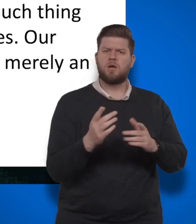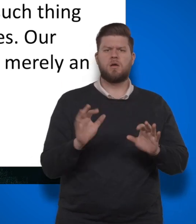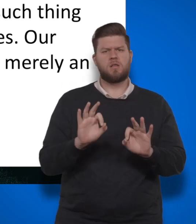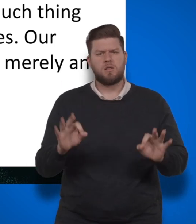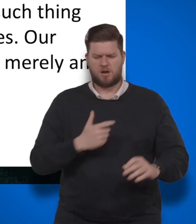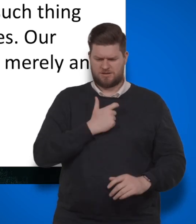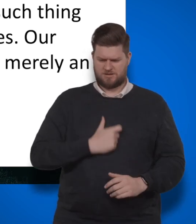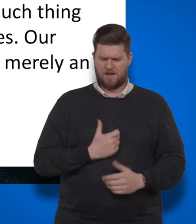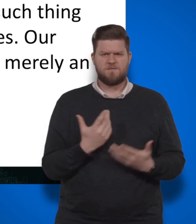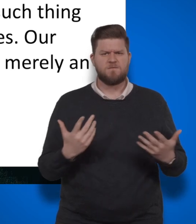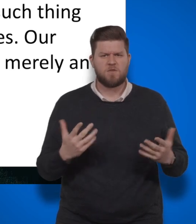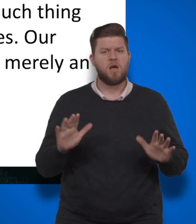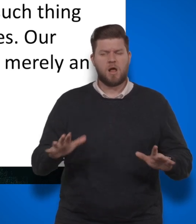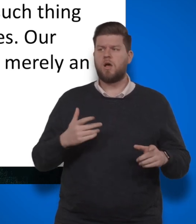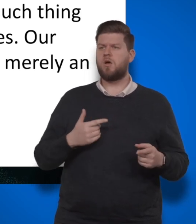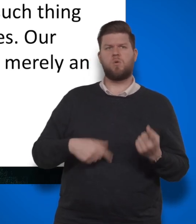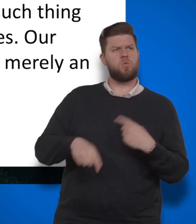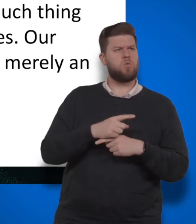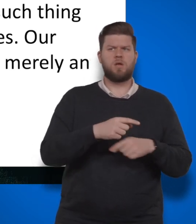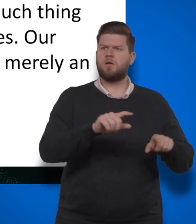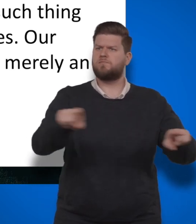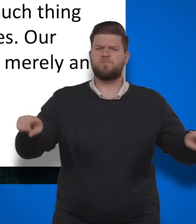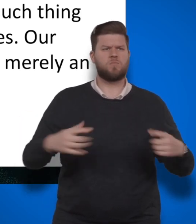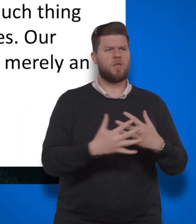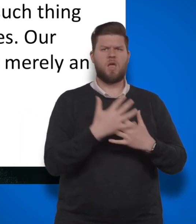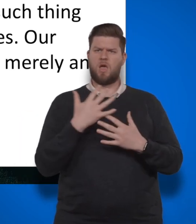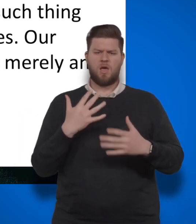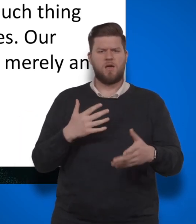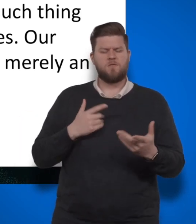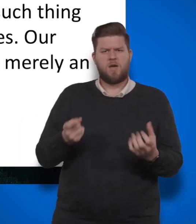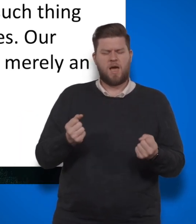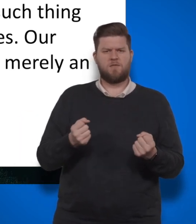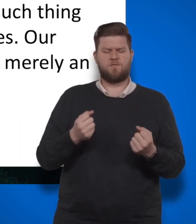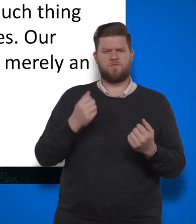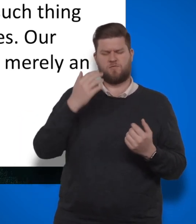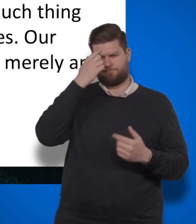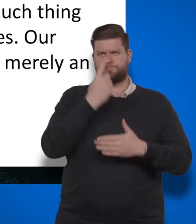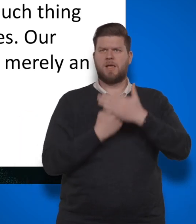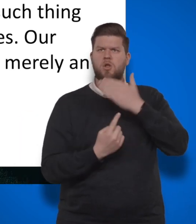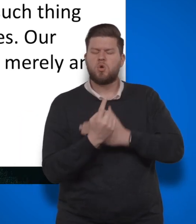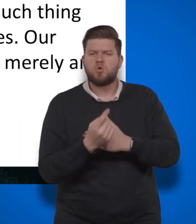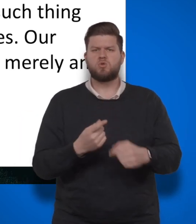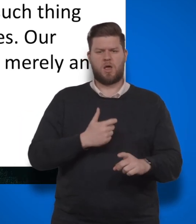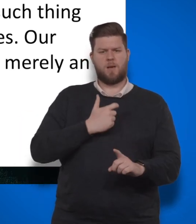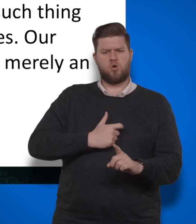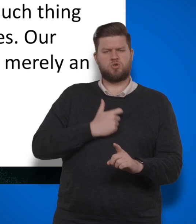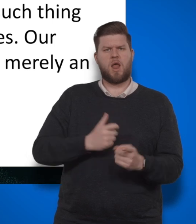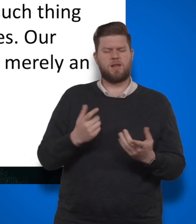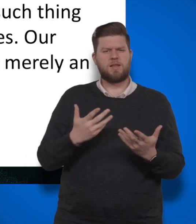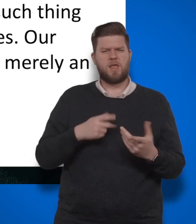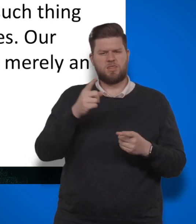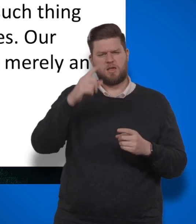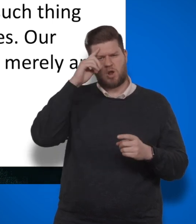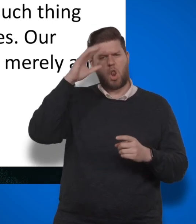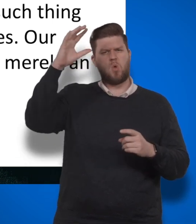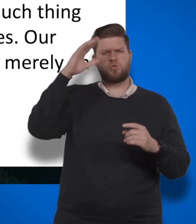choosing self is merely an illusion created by our brains. And the theory is it had a survival advantage on the